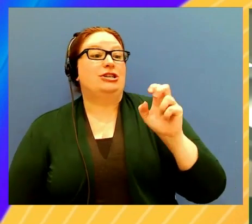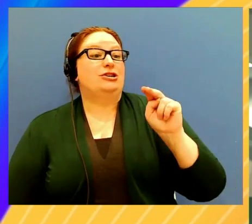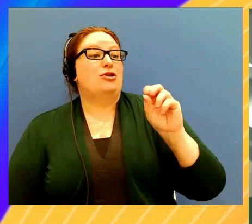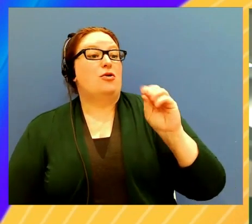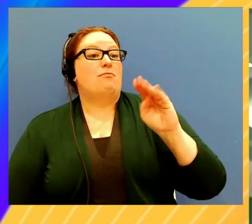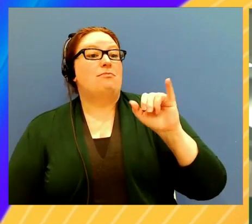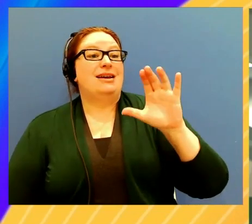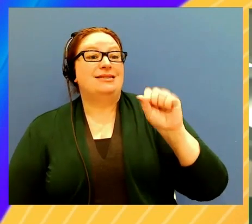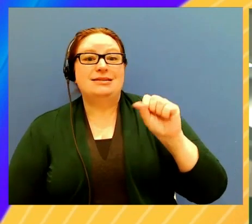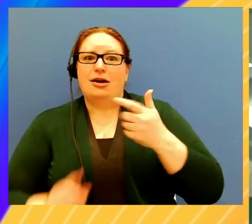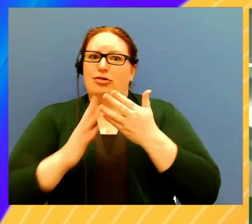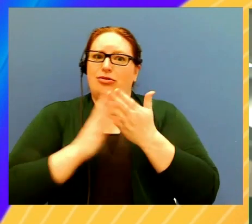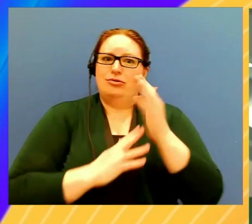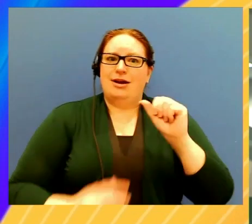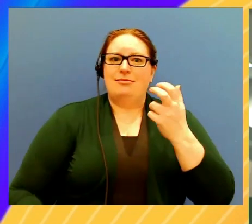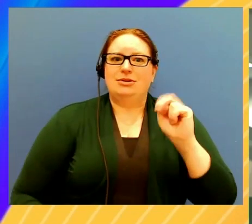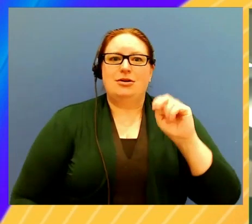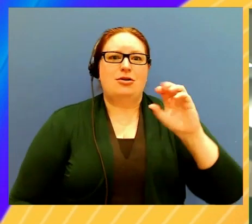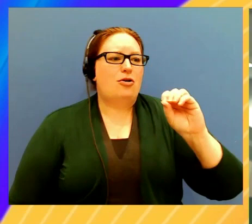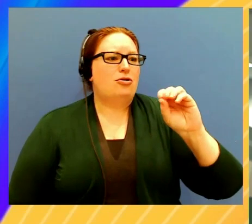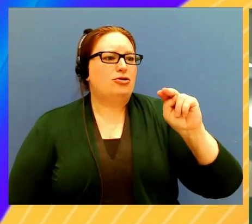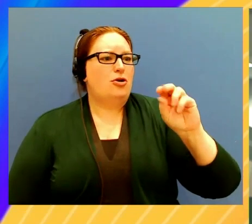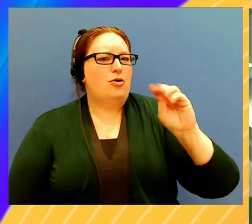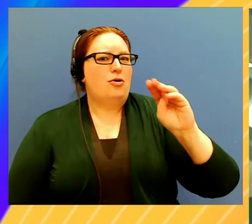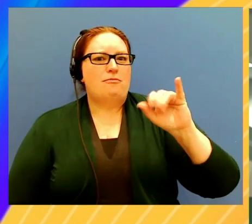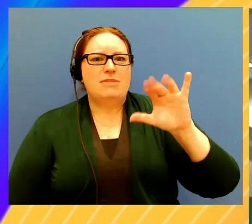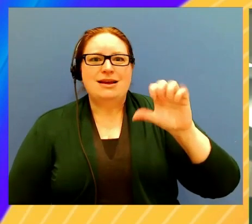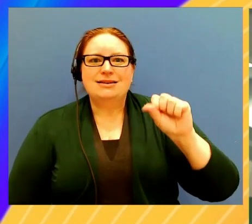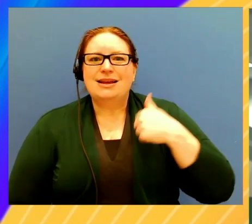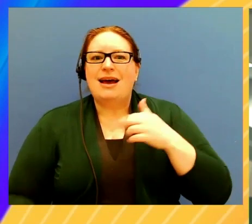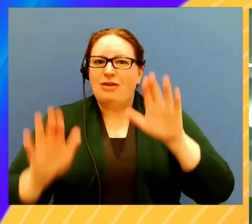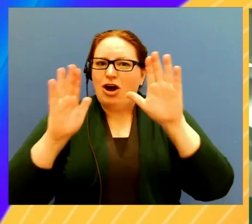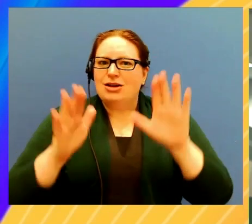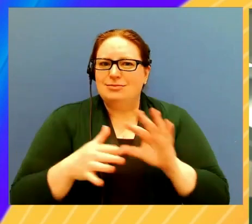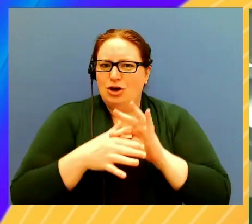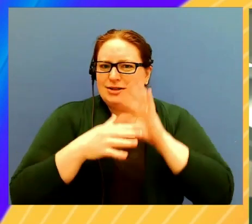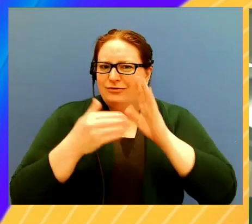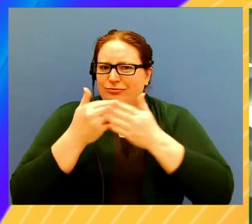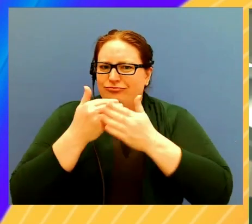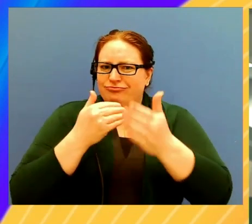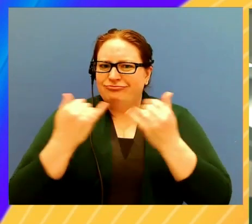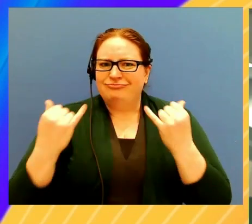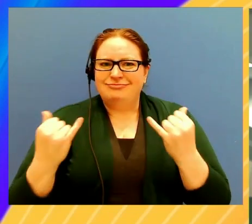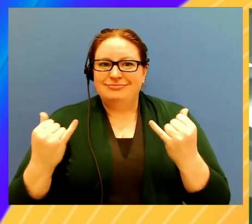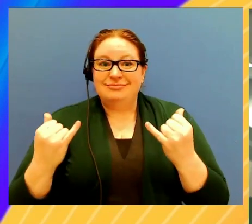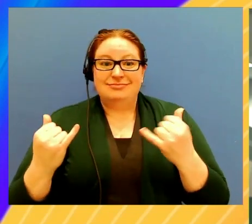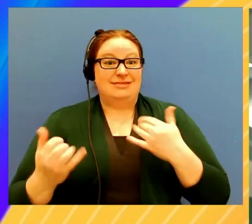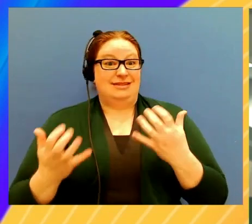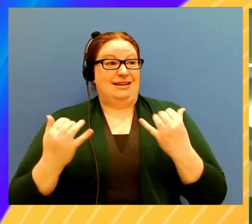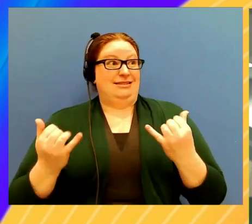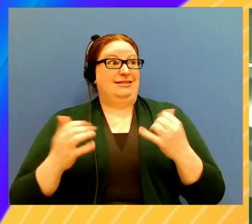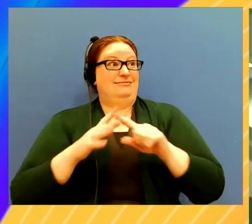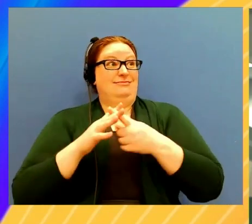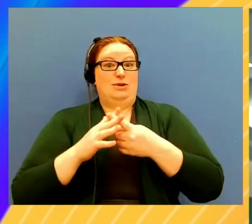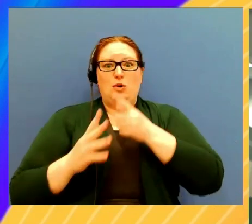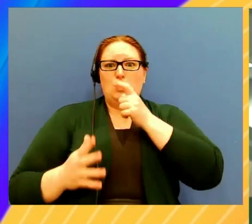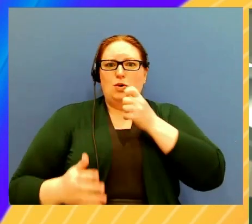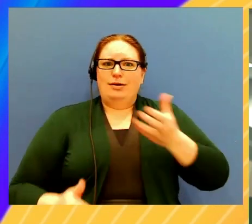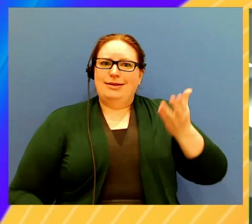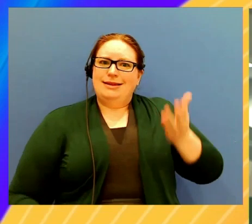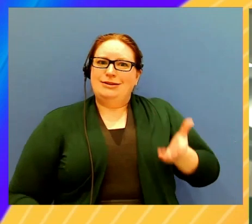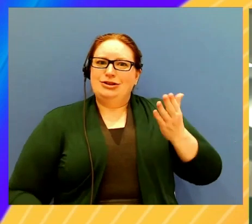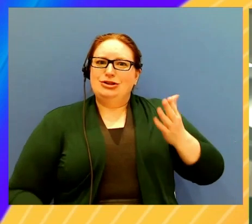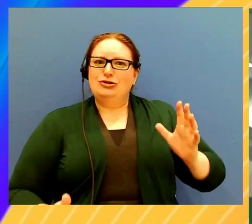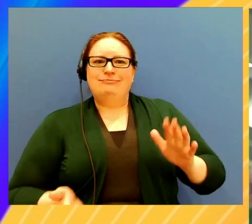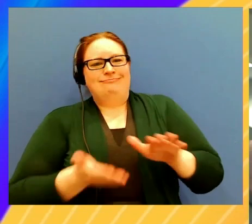think we have some more awesome content for the rest of the day. So Jeff, why don't we just go ahead and kick it off with who these two fine gentlemen are here with us